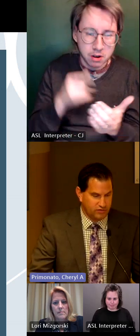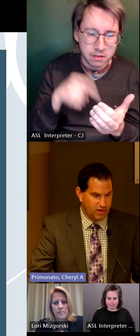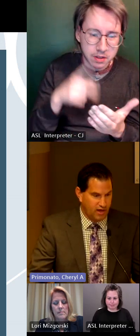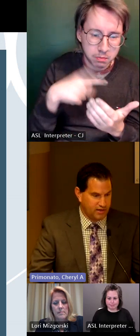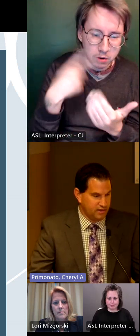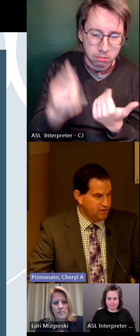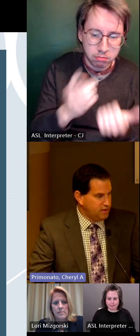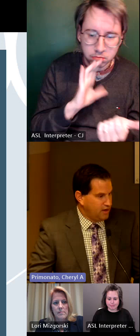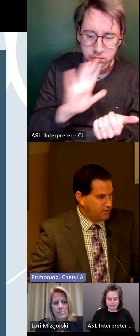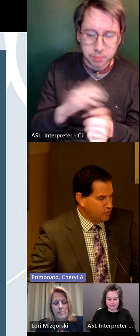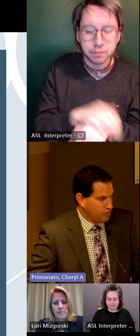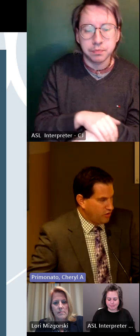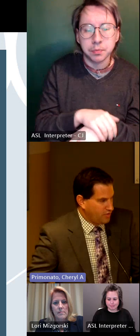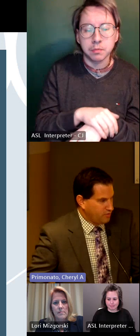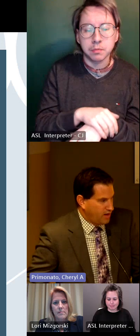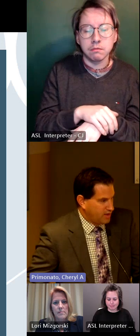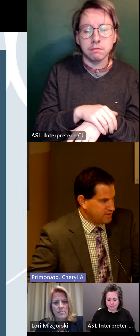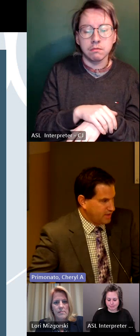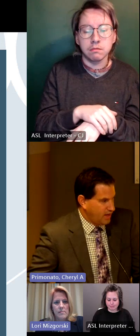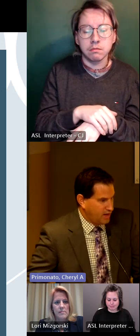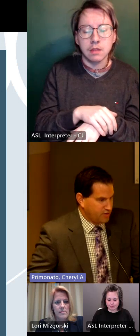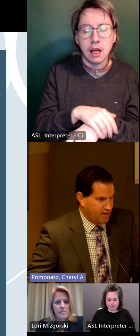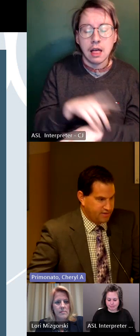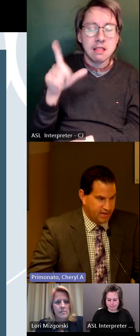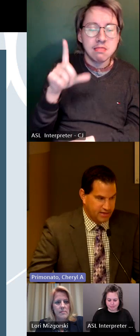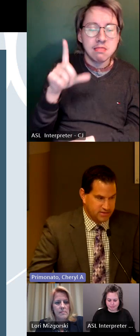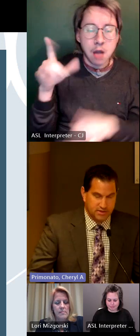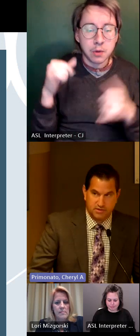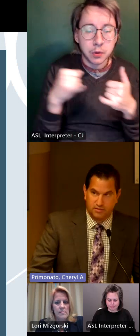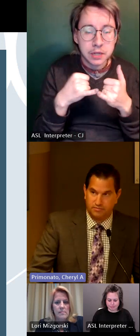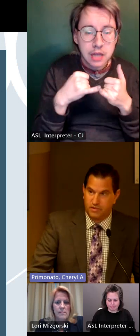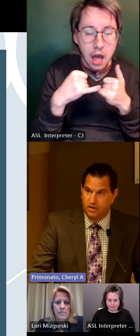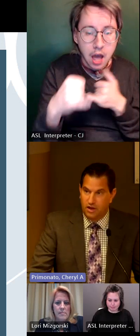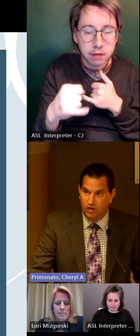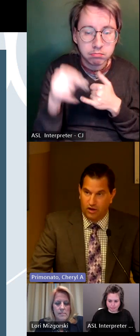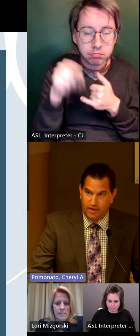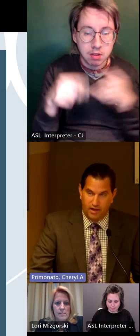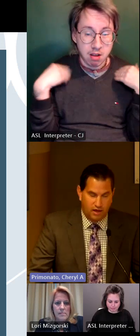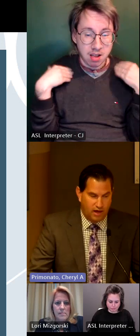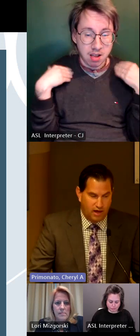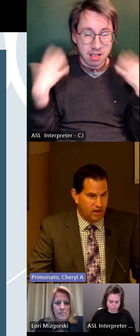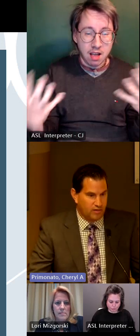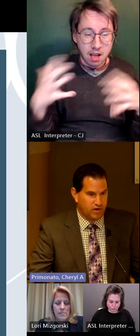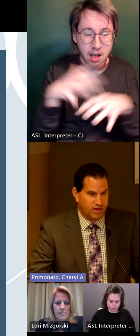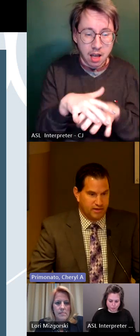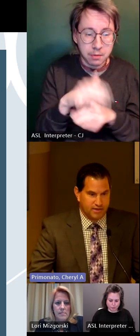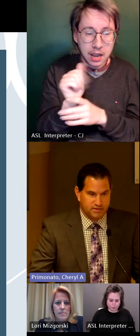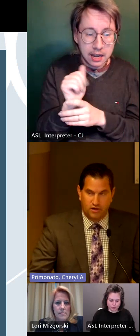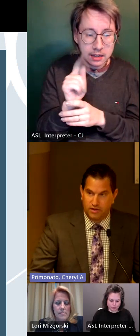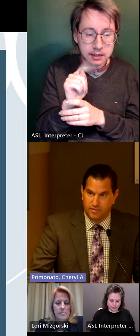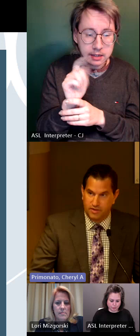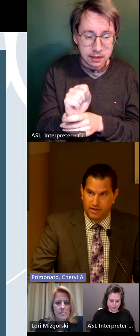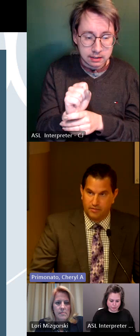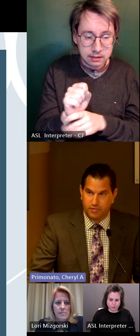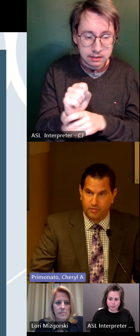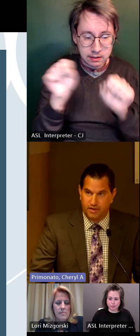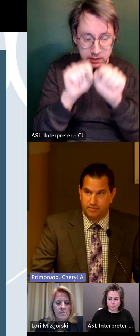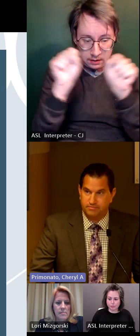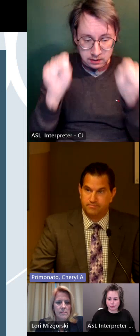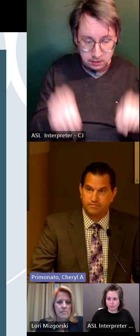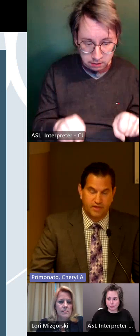library silver line, the board authorized a hybrid ATS system along that line in library, and that's